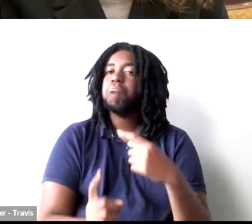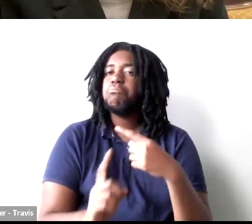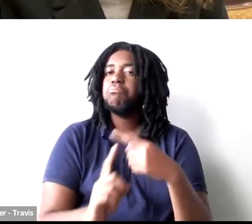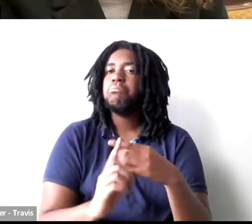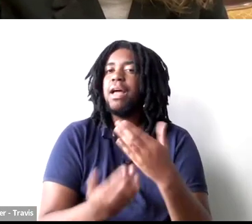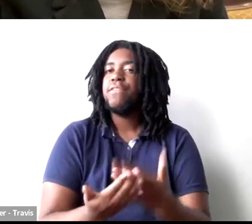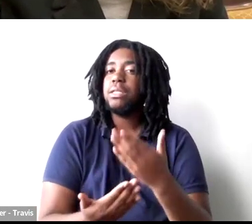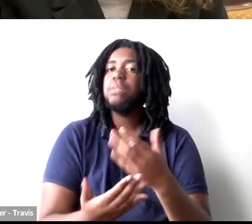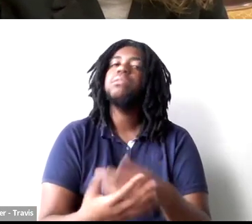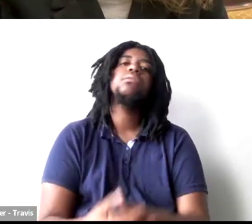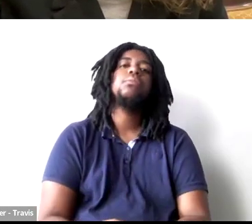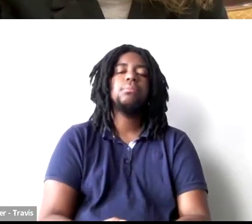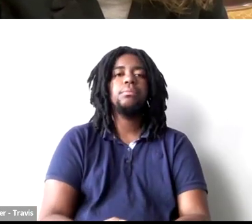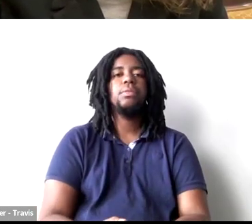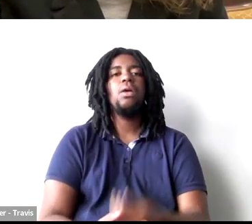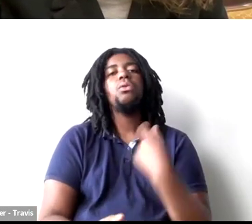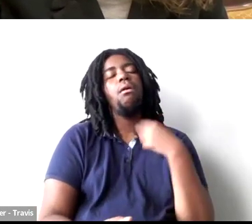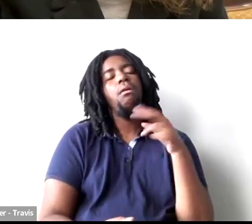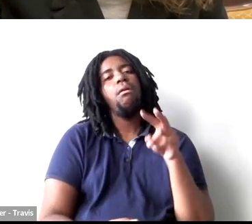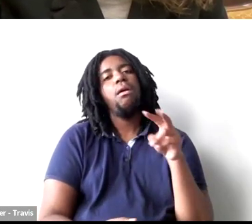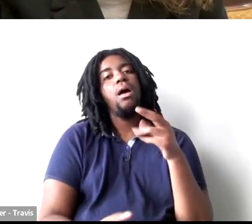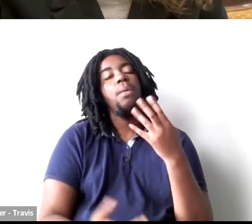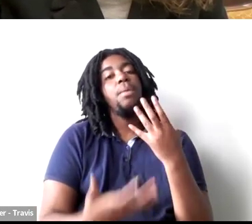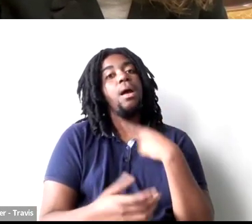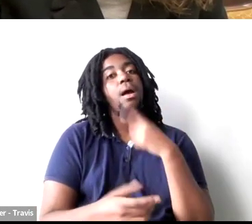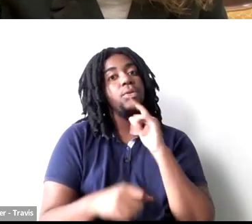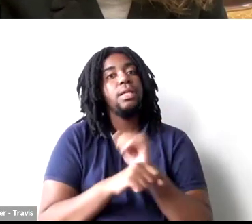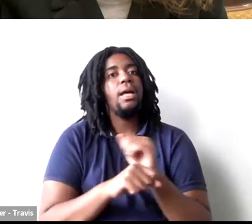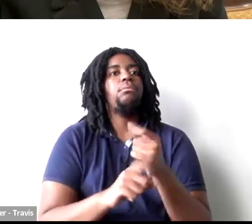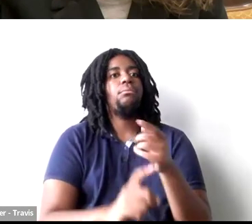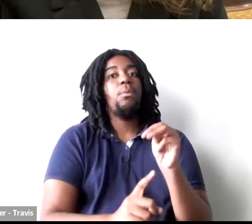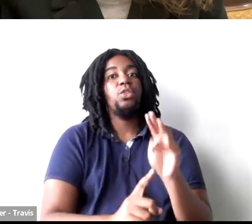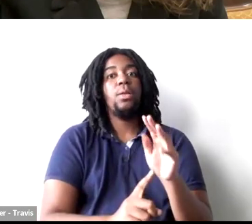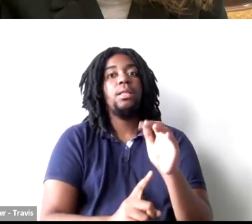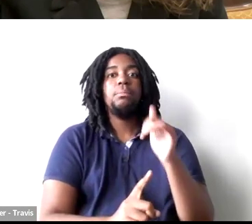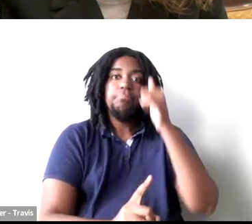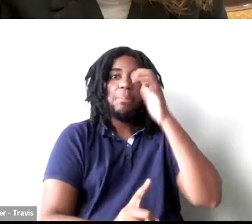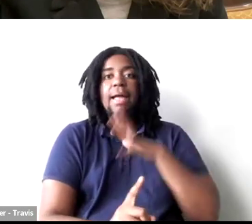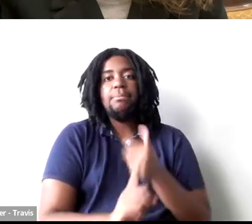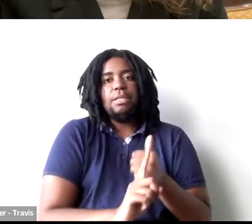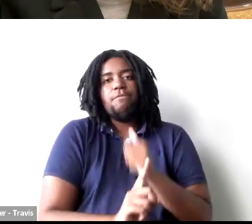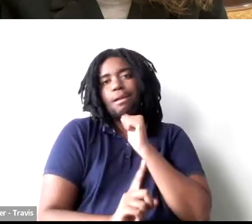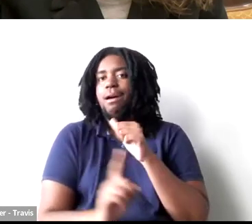portrait and think, yeah, maybe I'm actually looking at the man in some way.